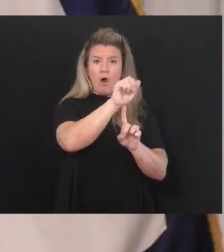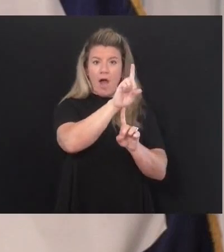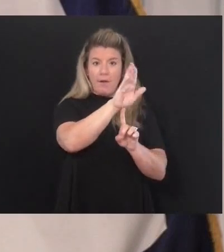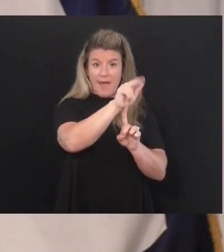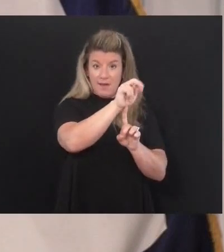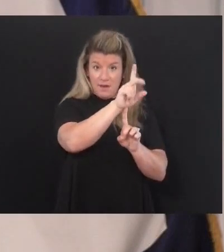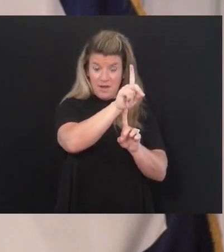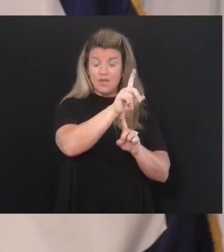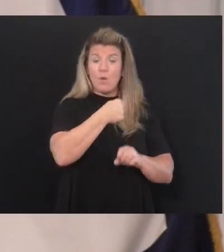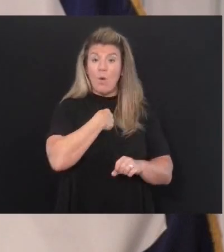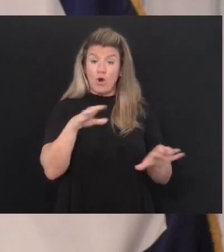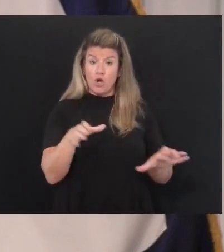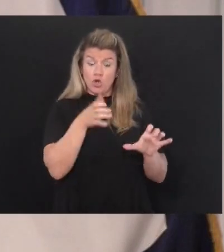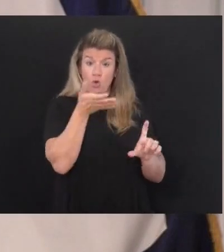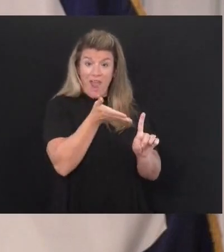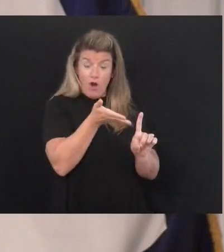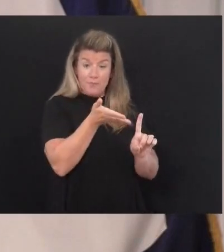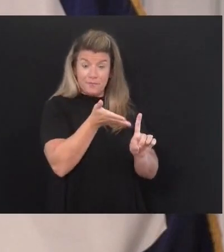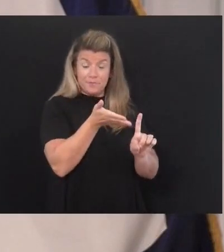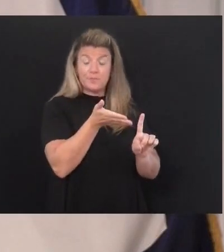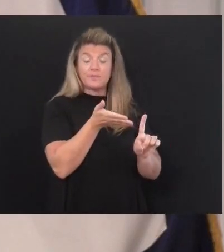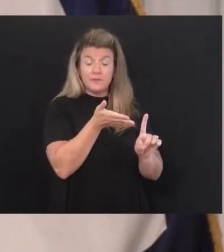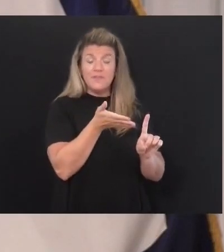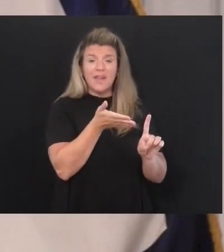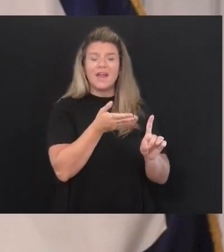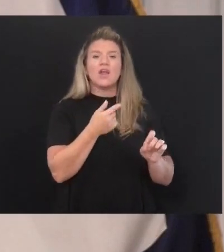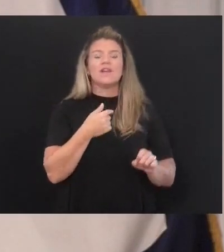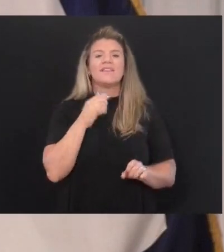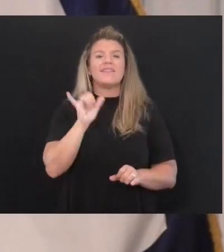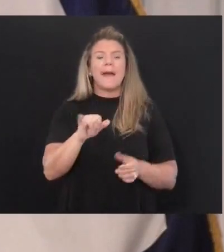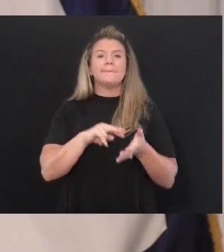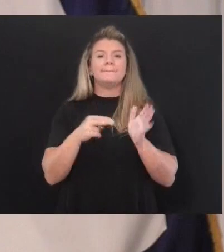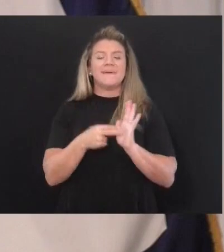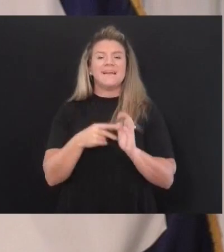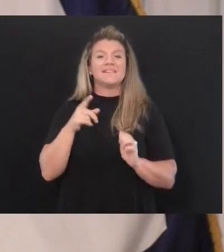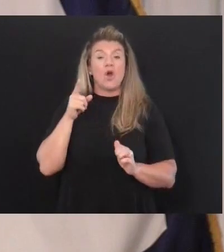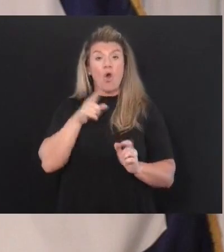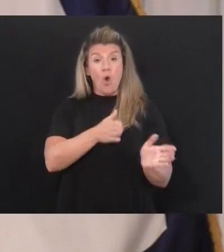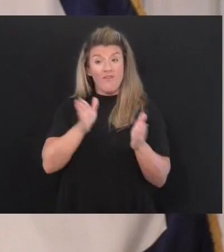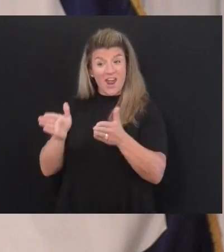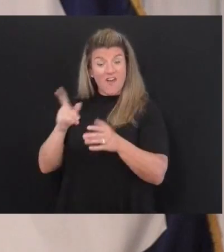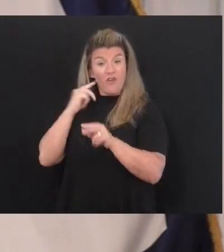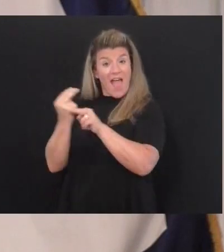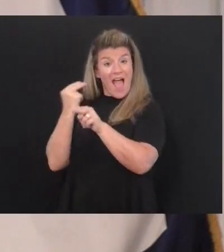just talk to you just 1 second about Mon County, and it's just this.